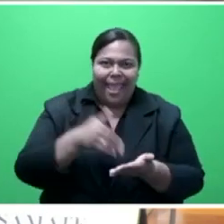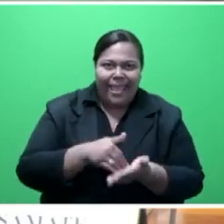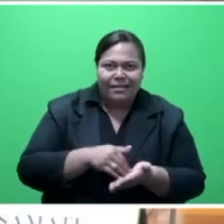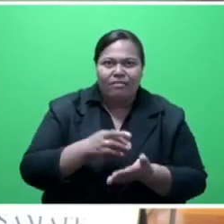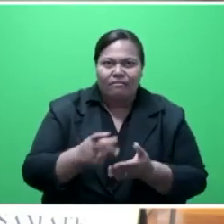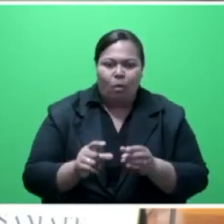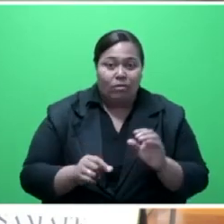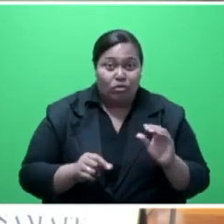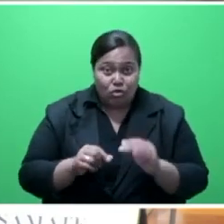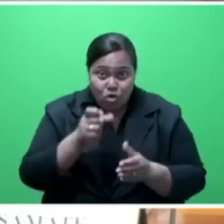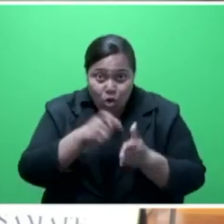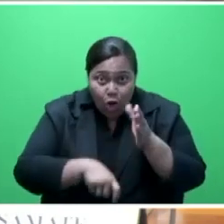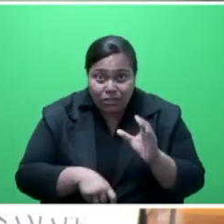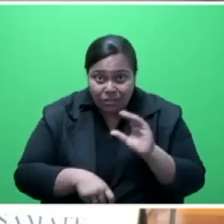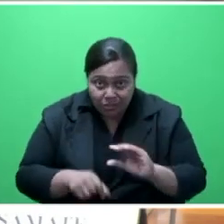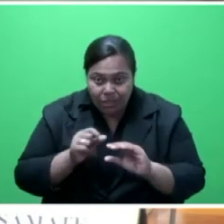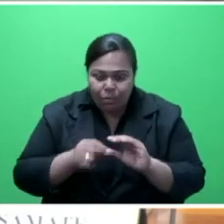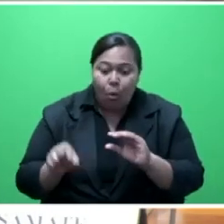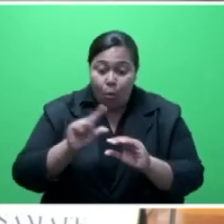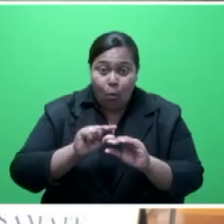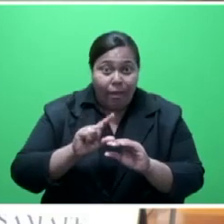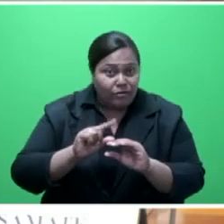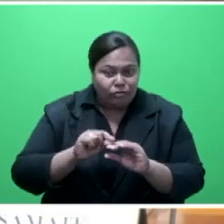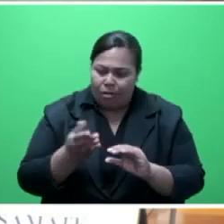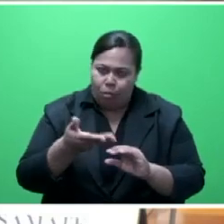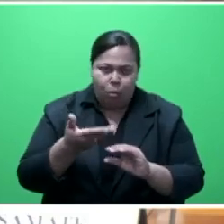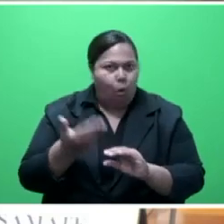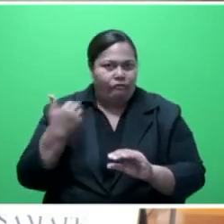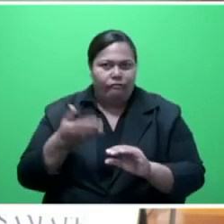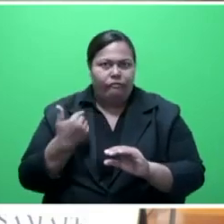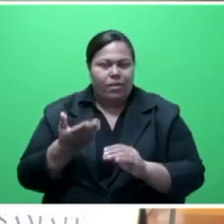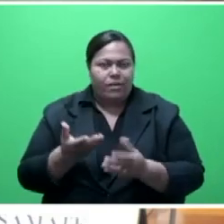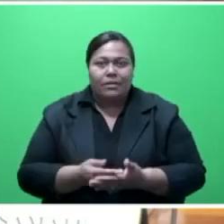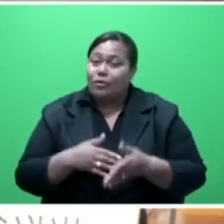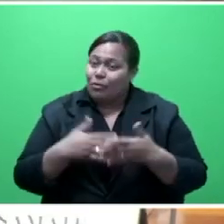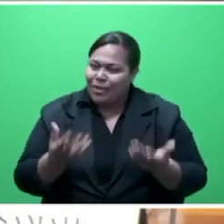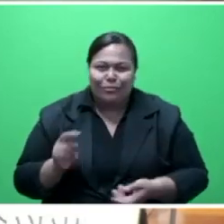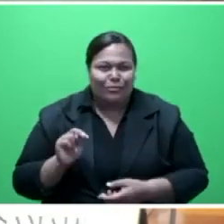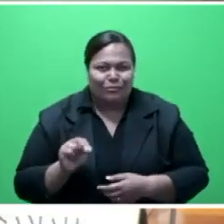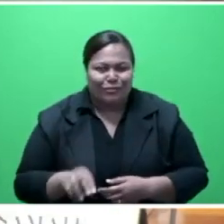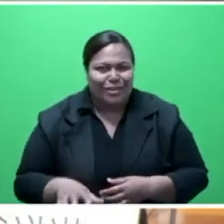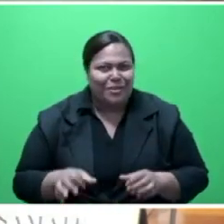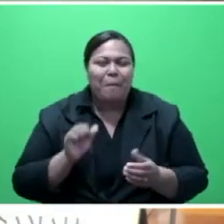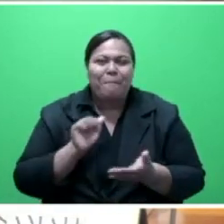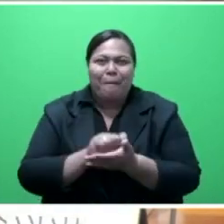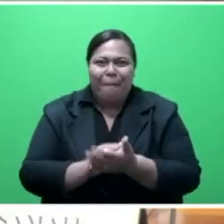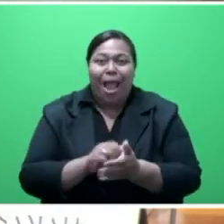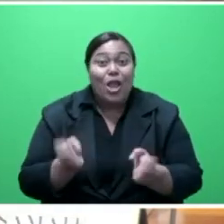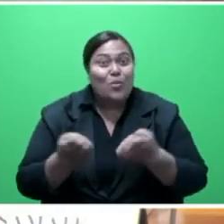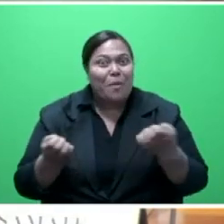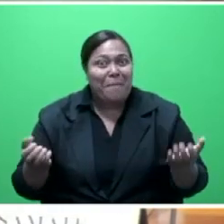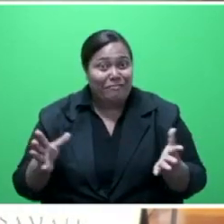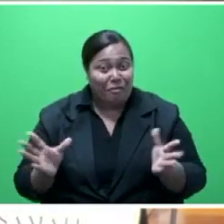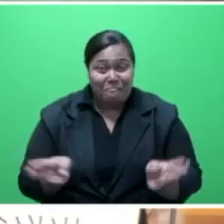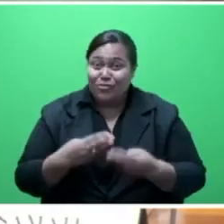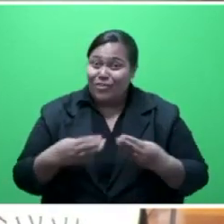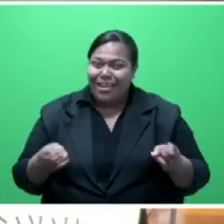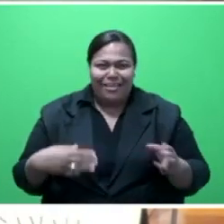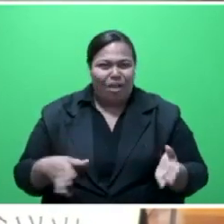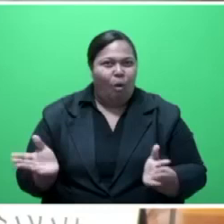arts matter, music matters, and as we all know, every good comeback needs a good soundtrack. Mr. Speaker,